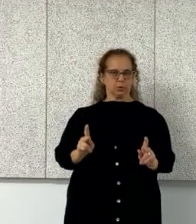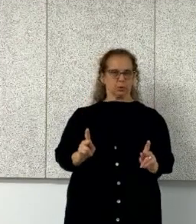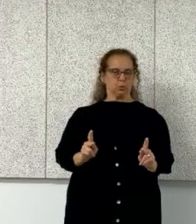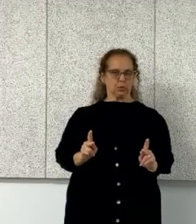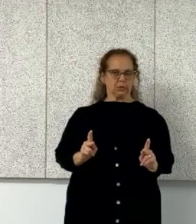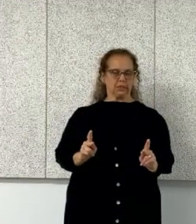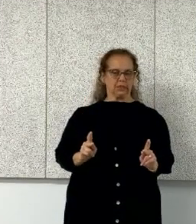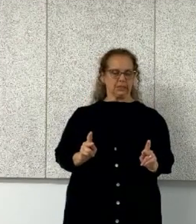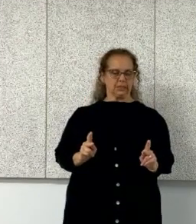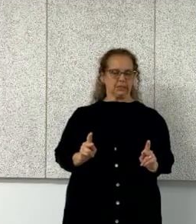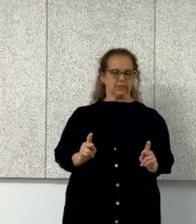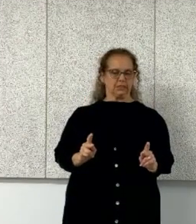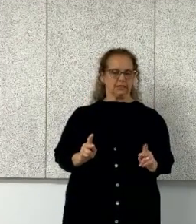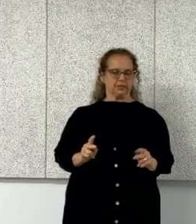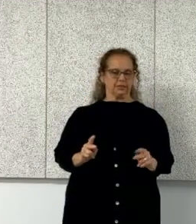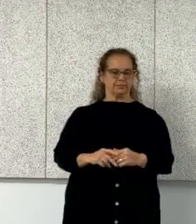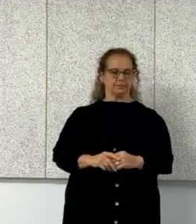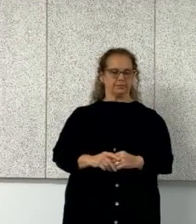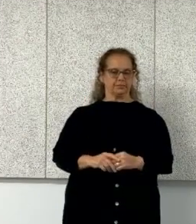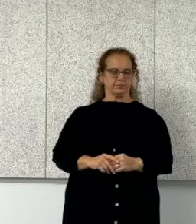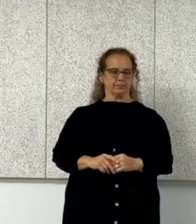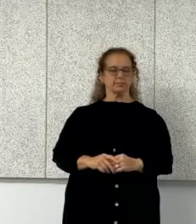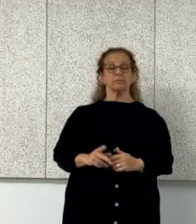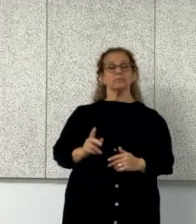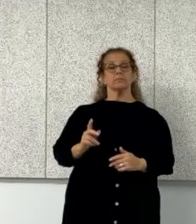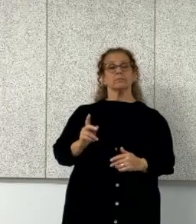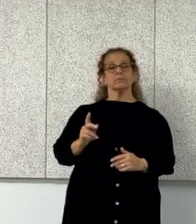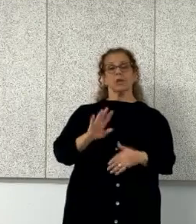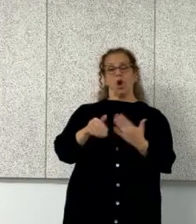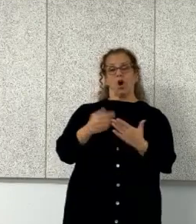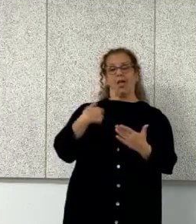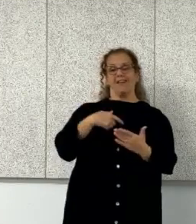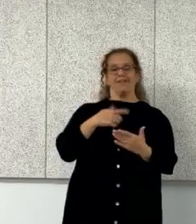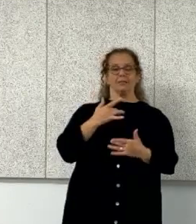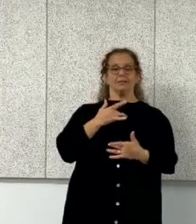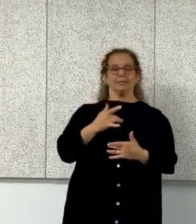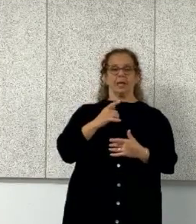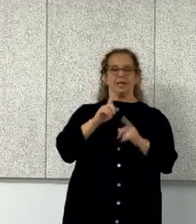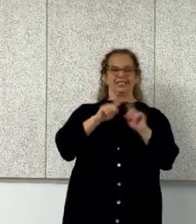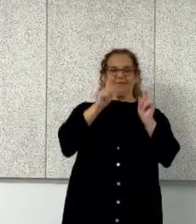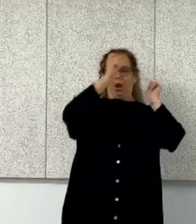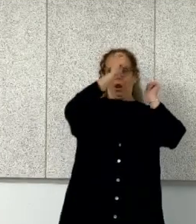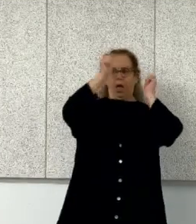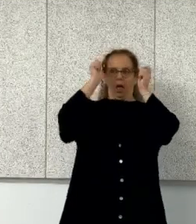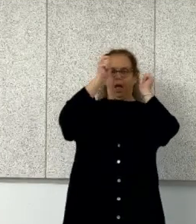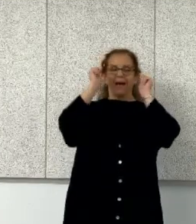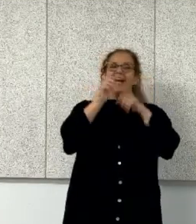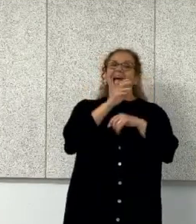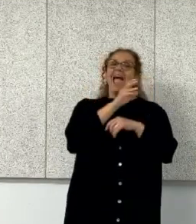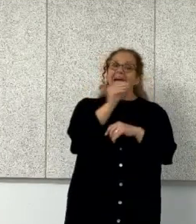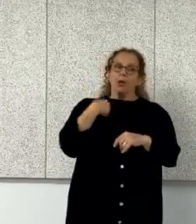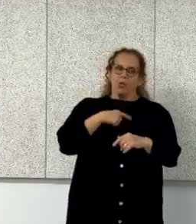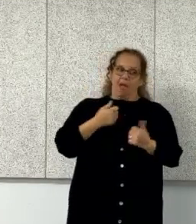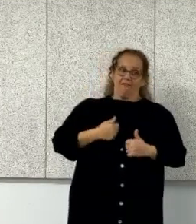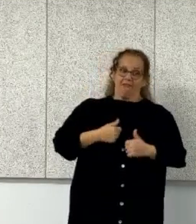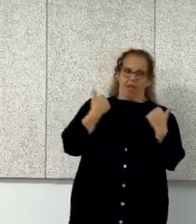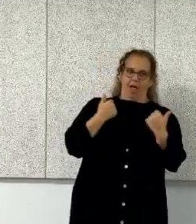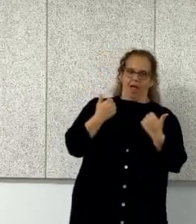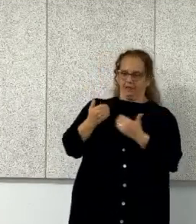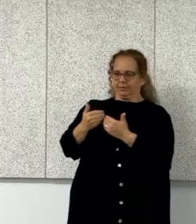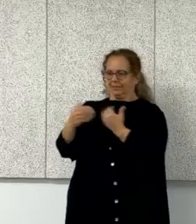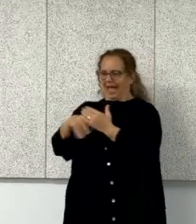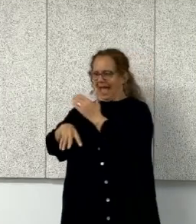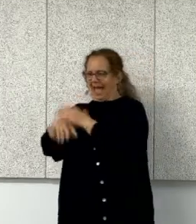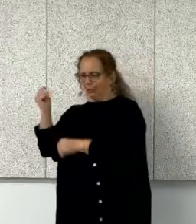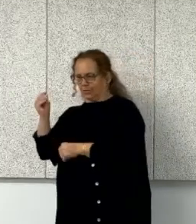we all may wear many hats professionally, but also personally are whole humans with lives that aren't just about marketing and selling tickets,